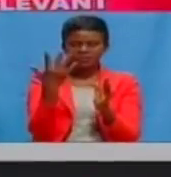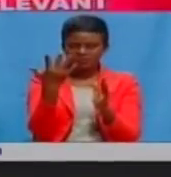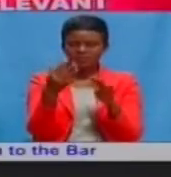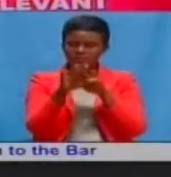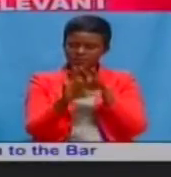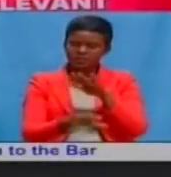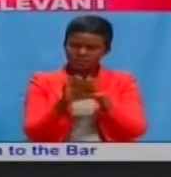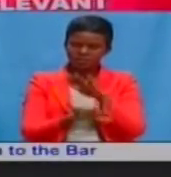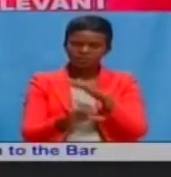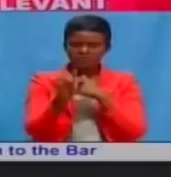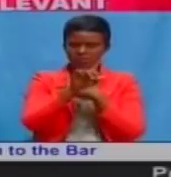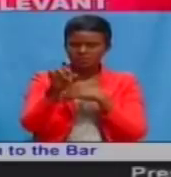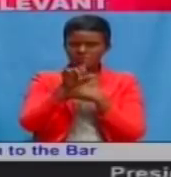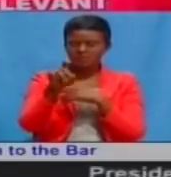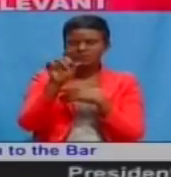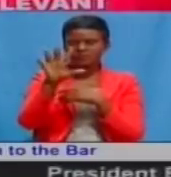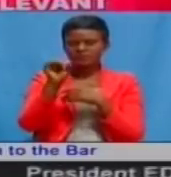under.